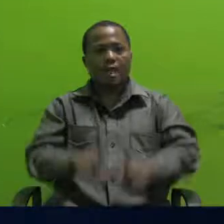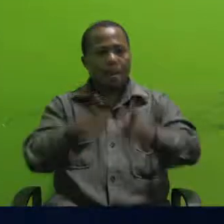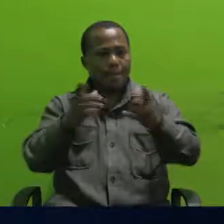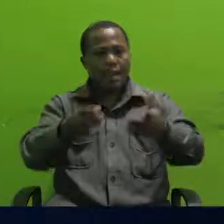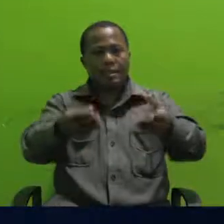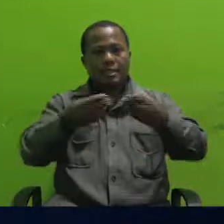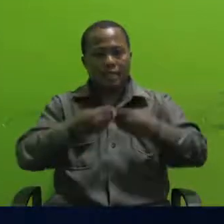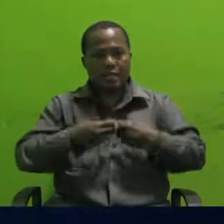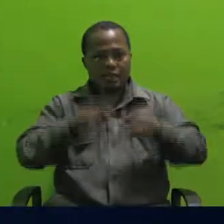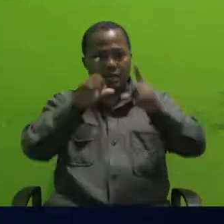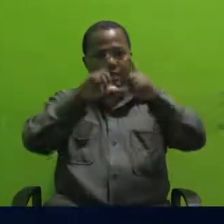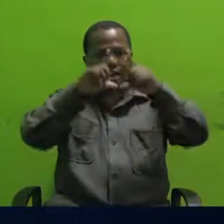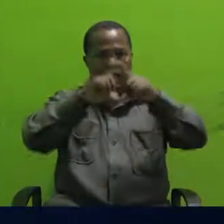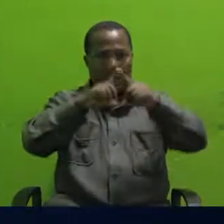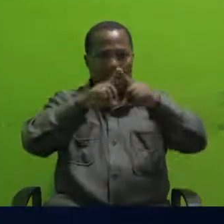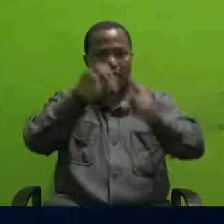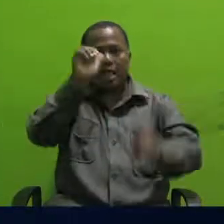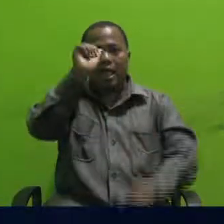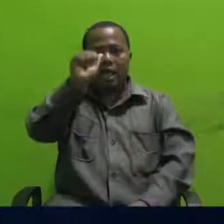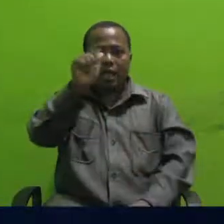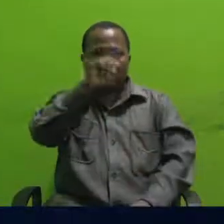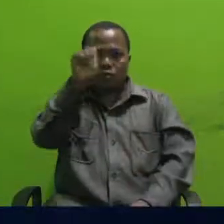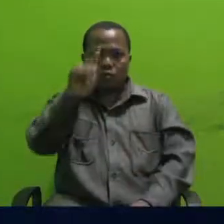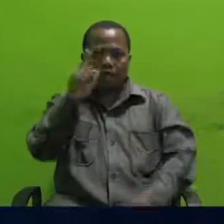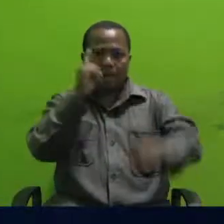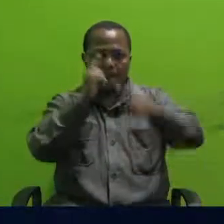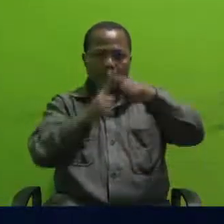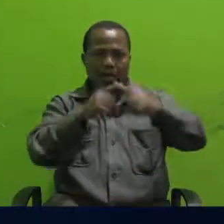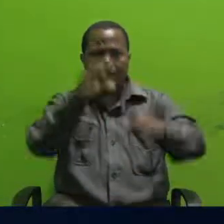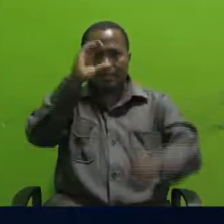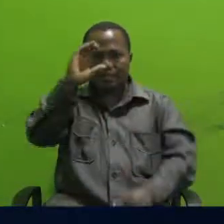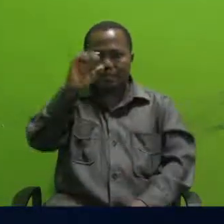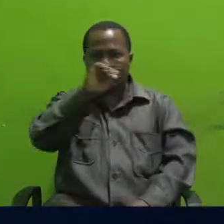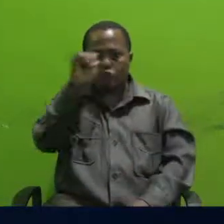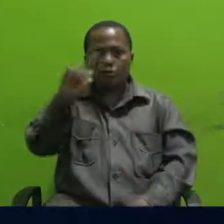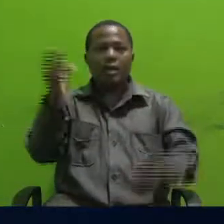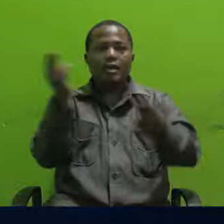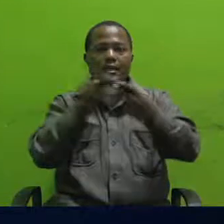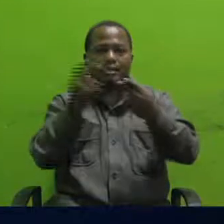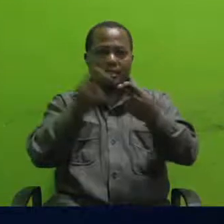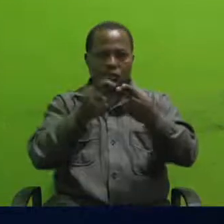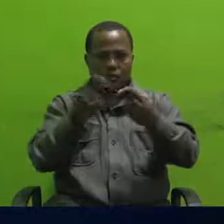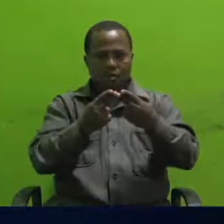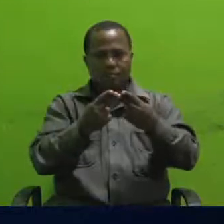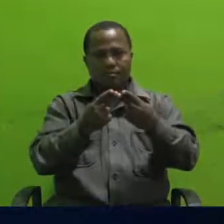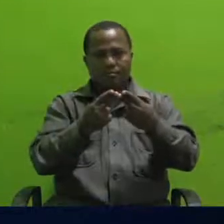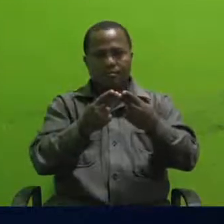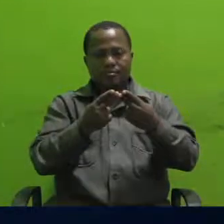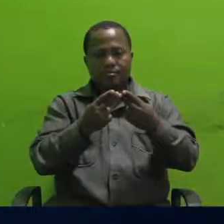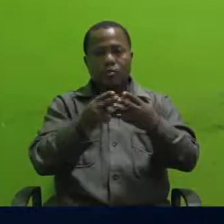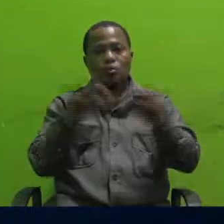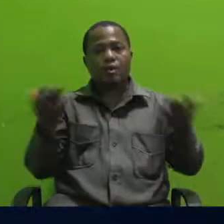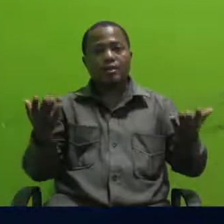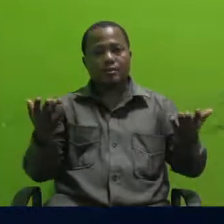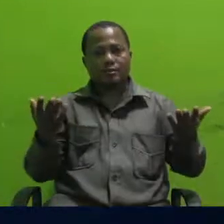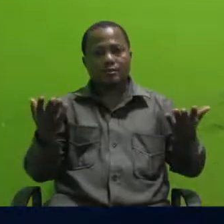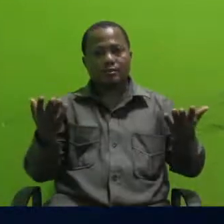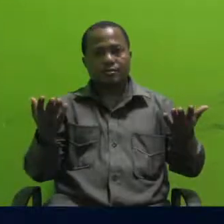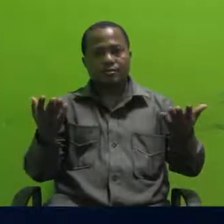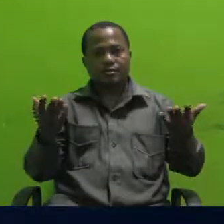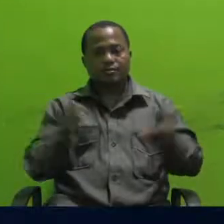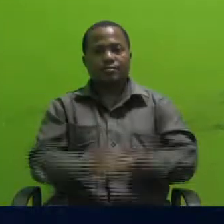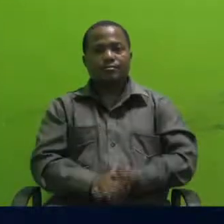But from the given triangle, A square plus C square is equal to